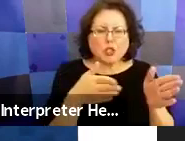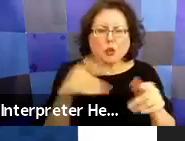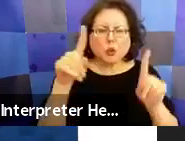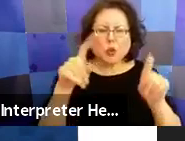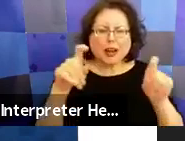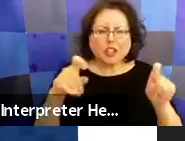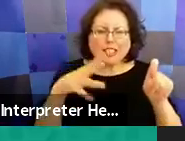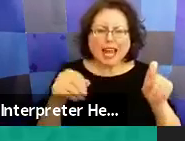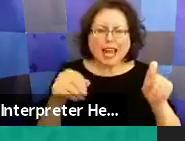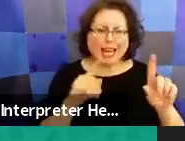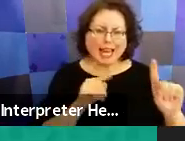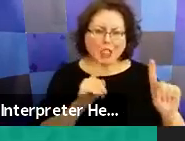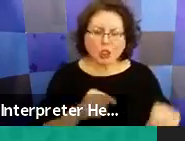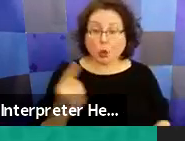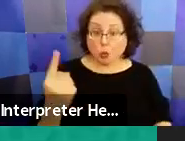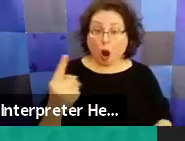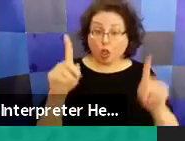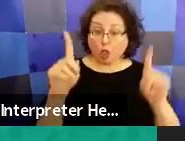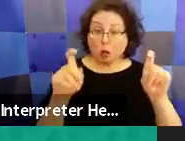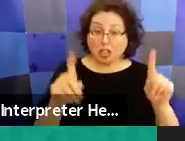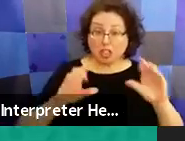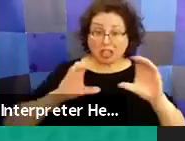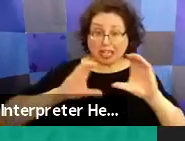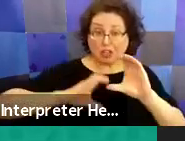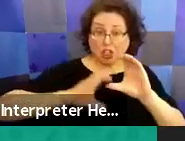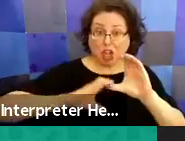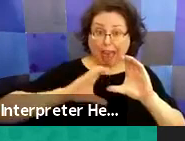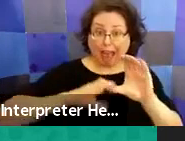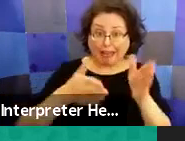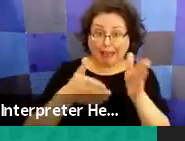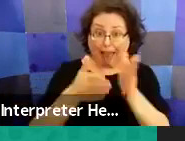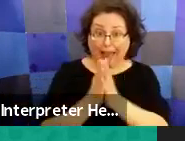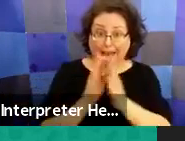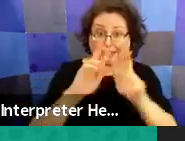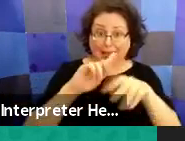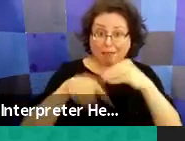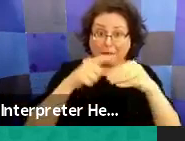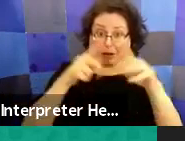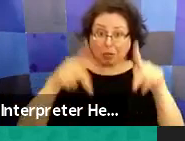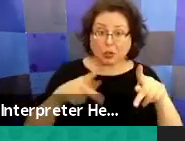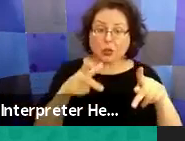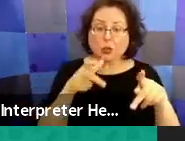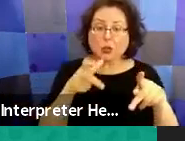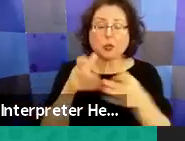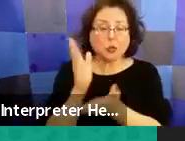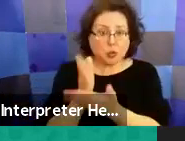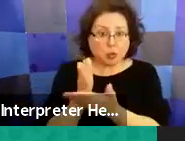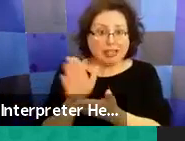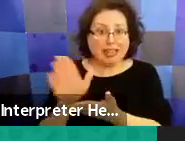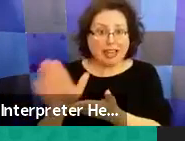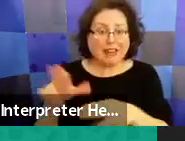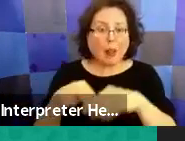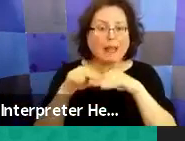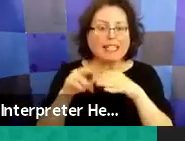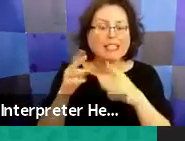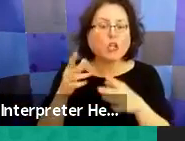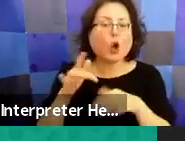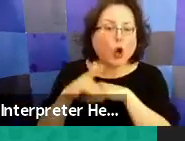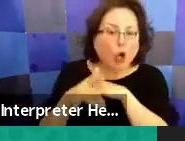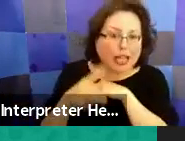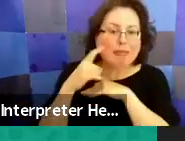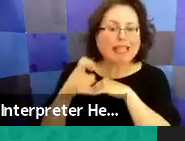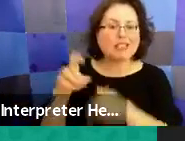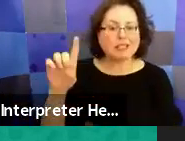was an interesting question in the chat about a person who was able to terminate their lease early due to a domestic